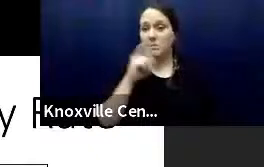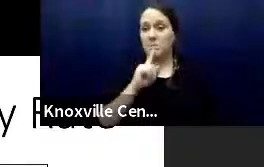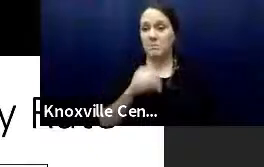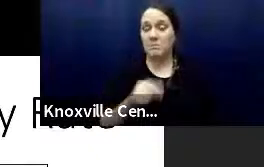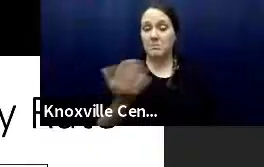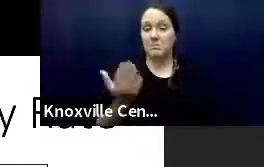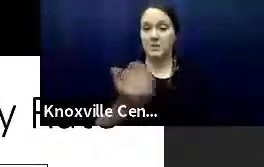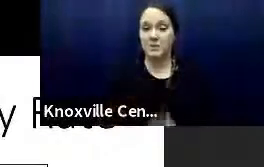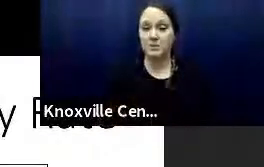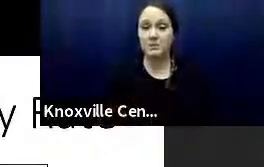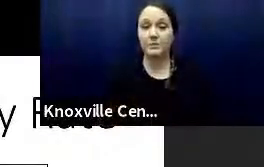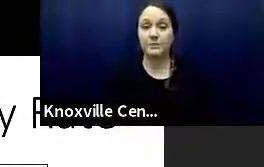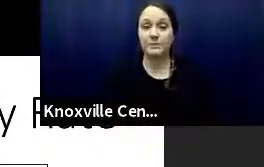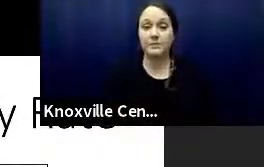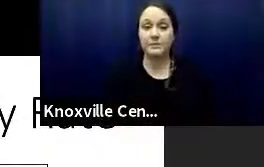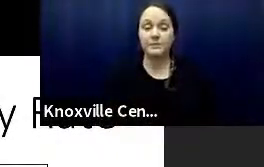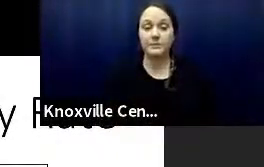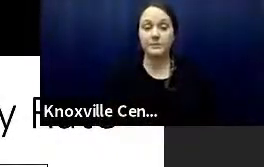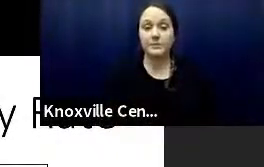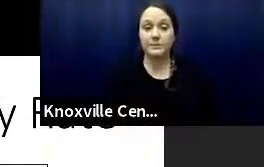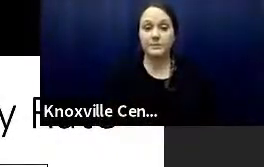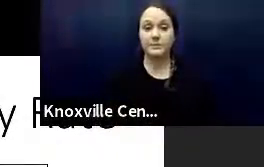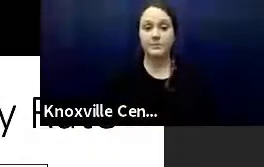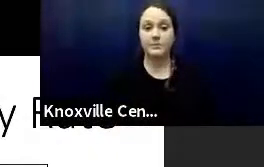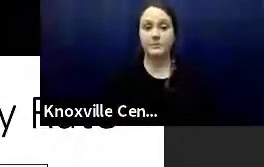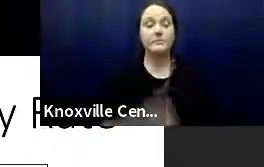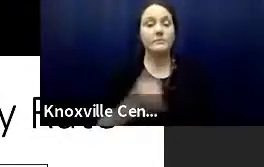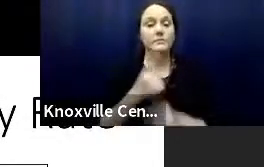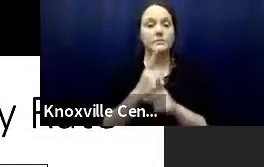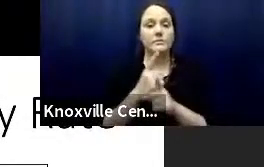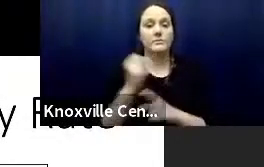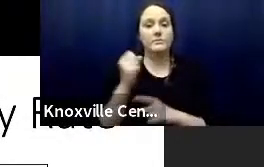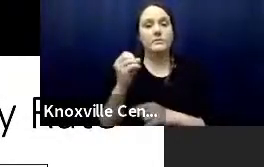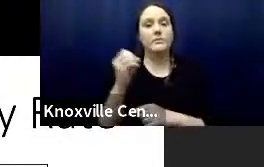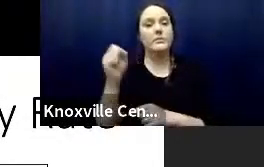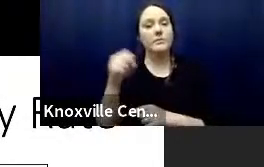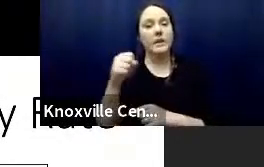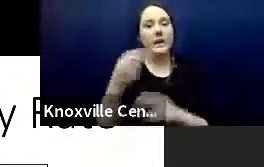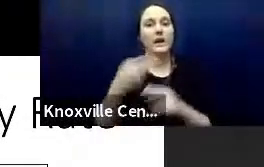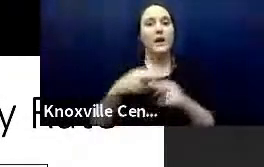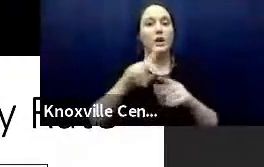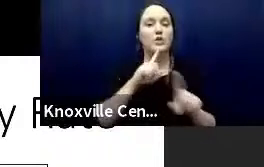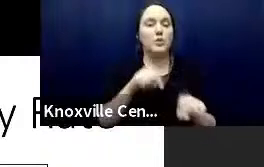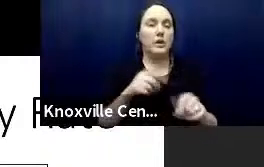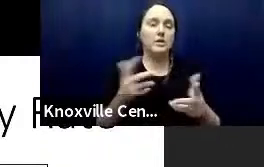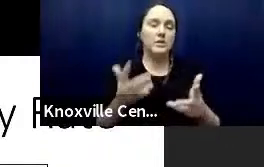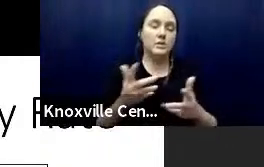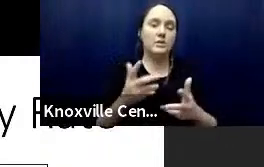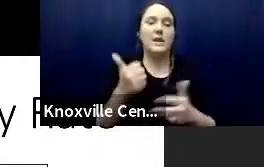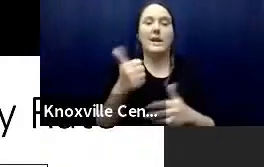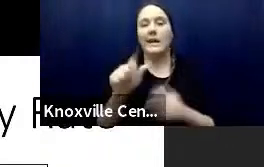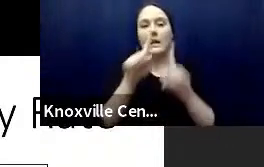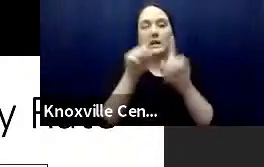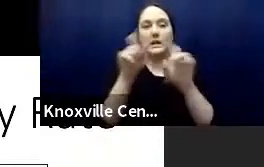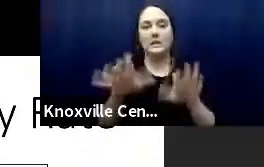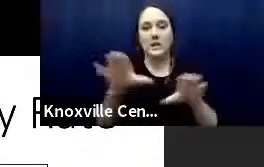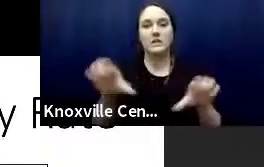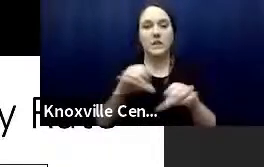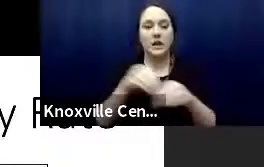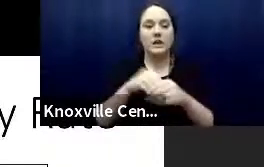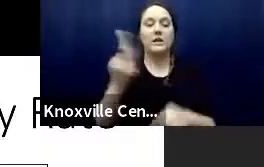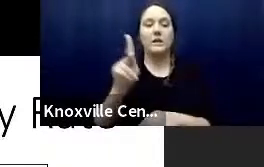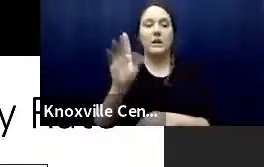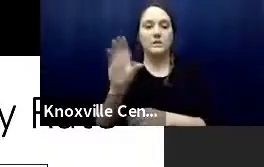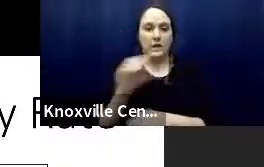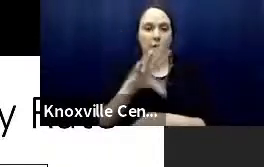So Dr. B? Right. So yeah, the short answer is any test that's done in Knox County